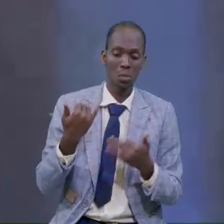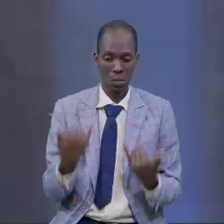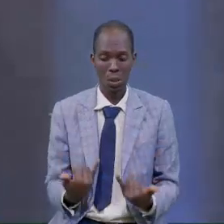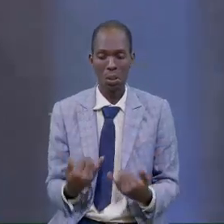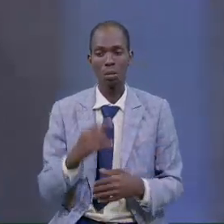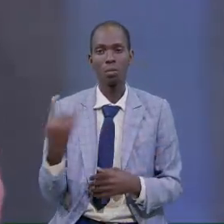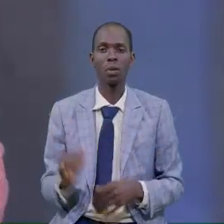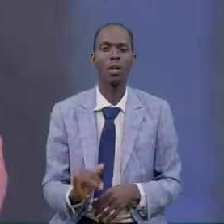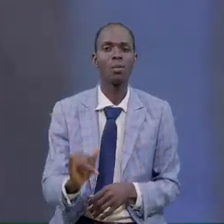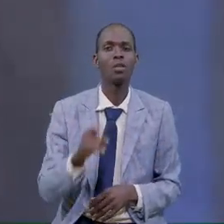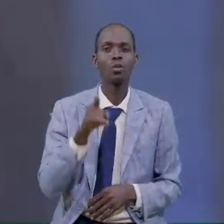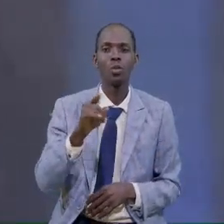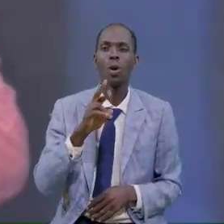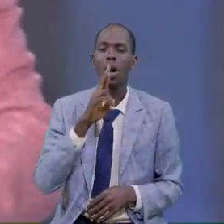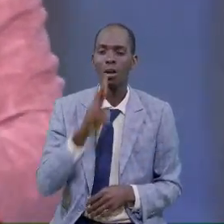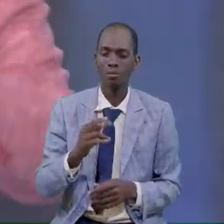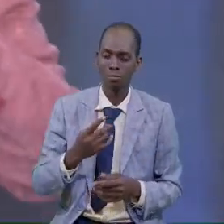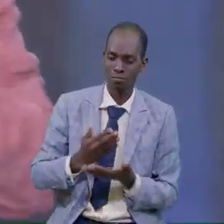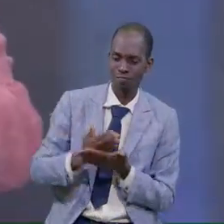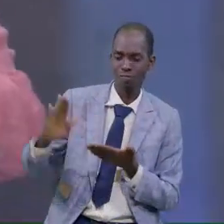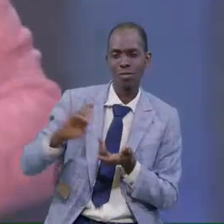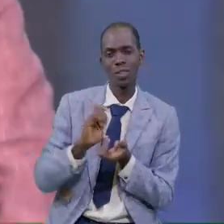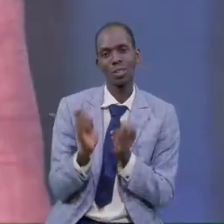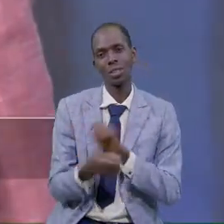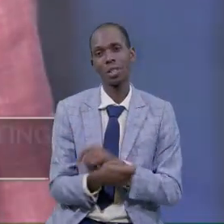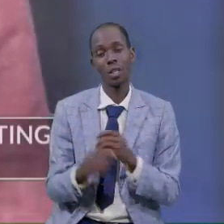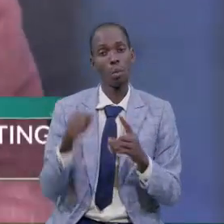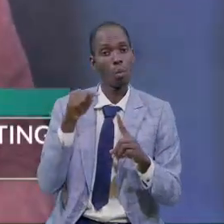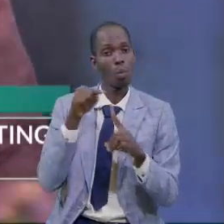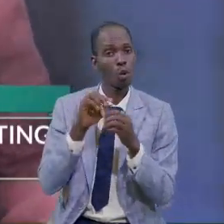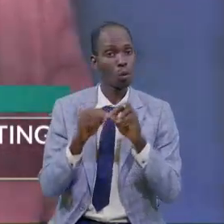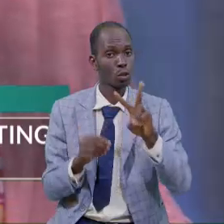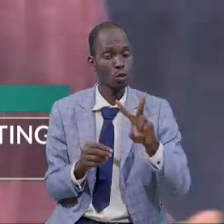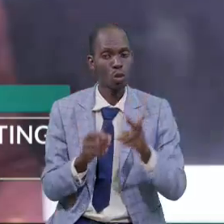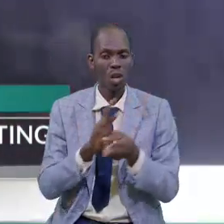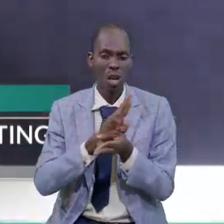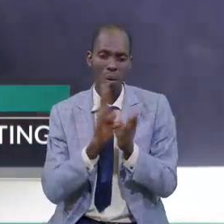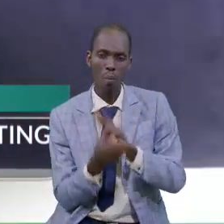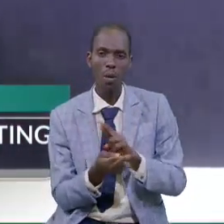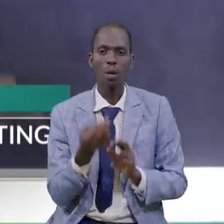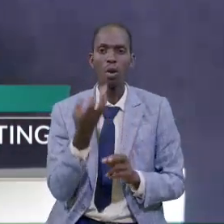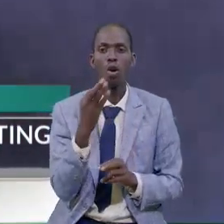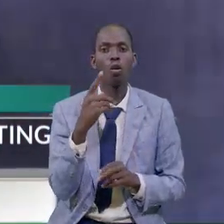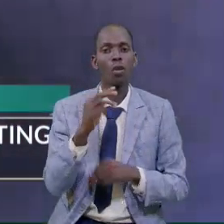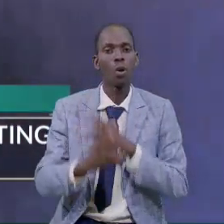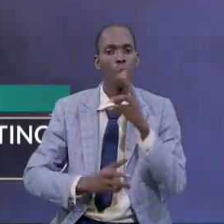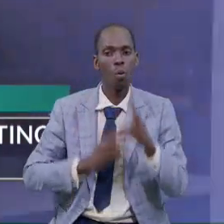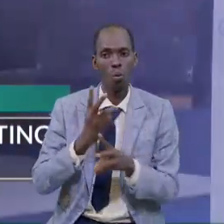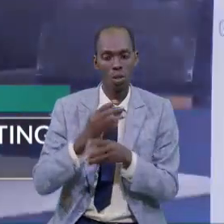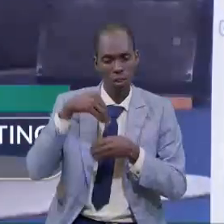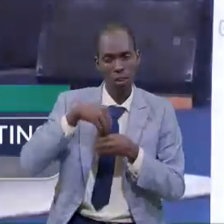Point number two, repent of the world within you. The world that is resisting change.